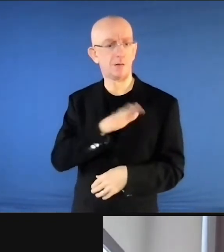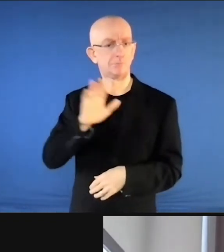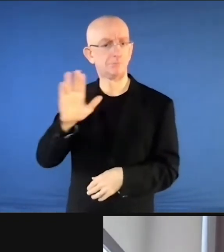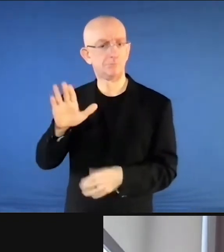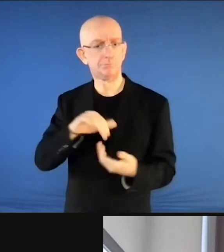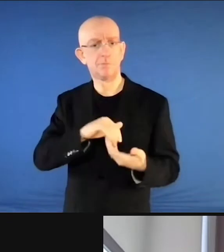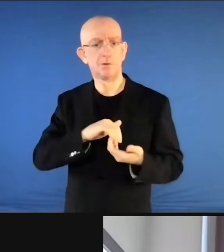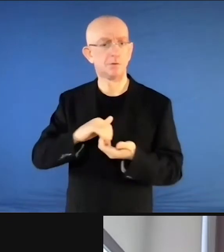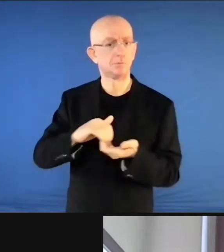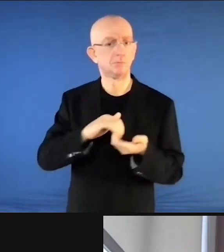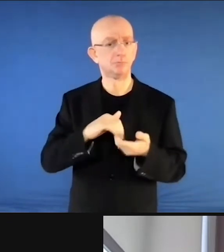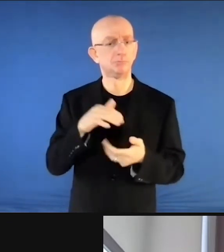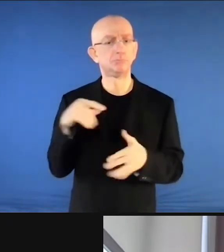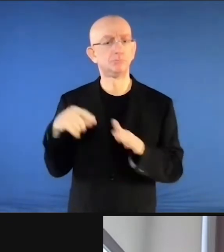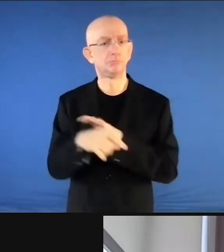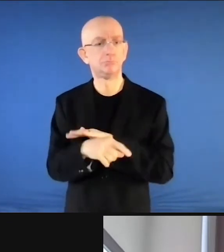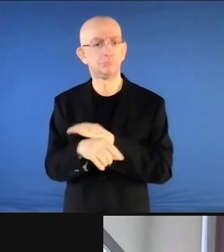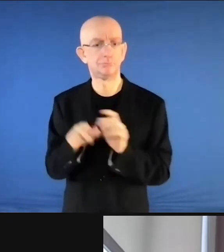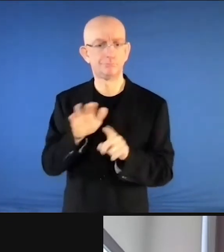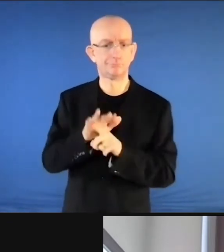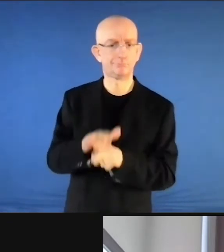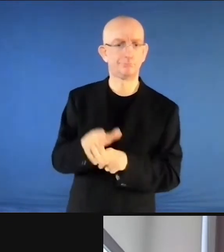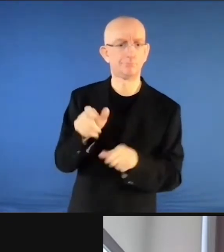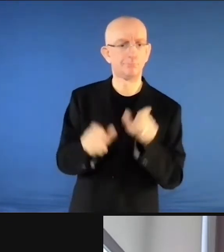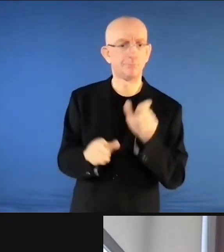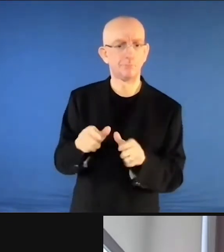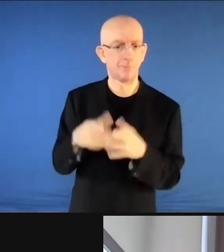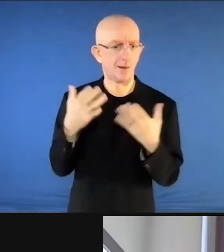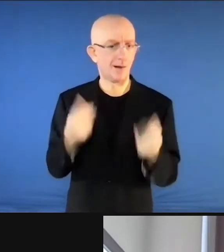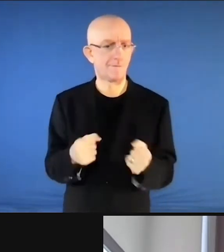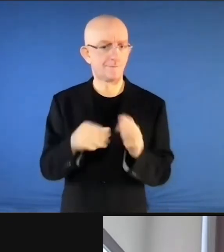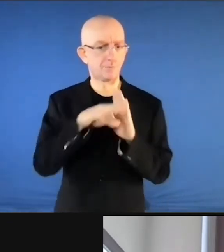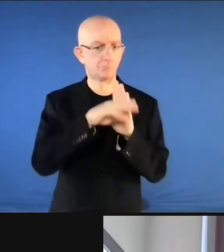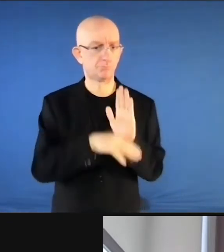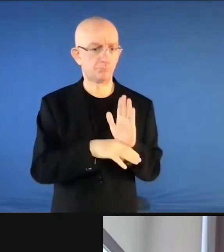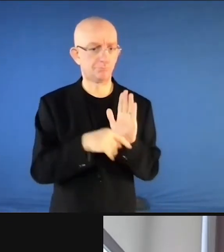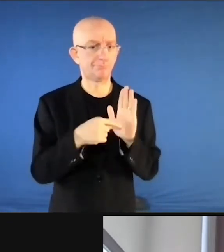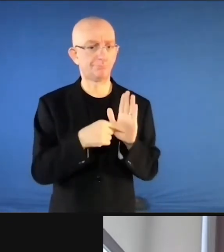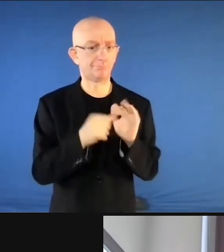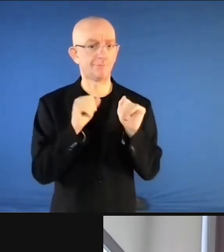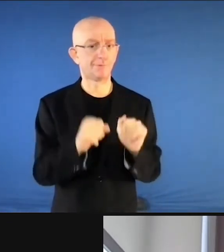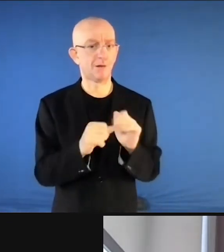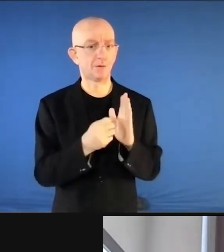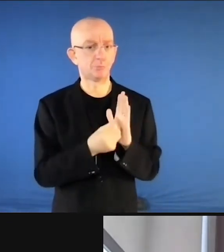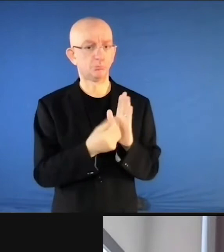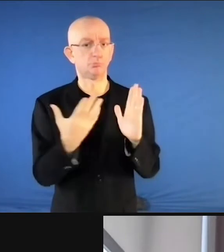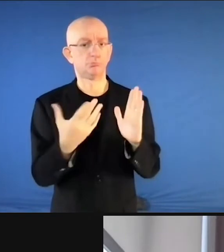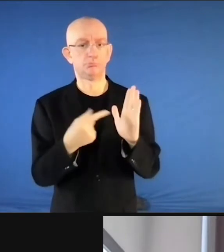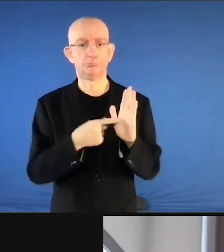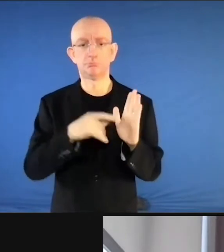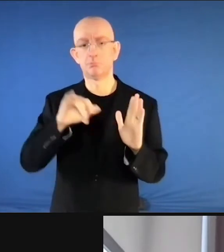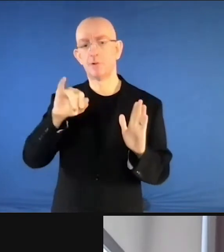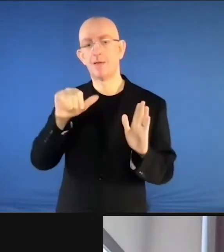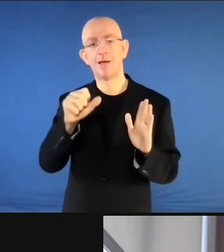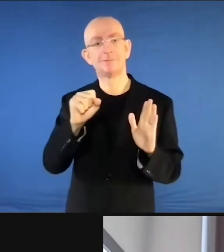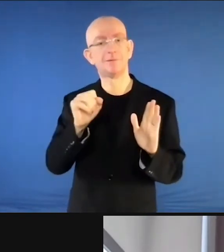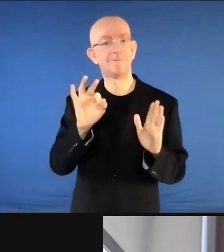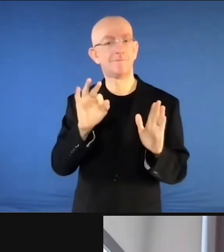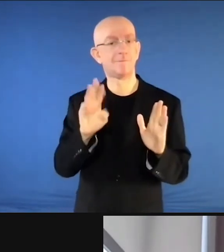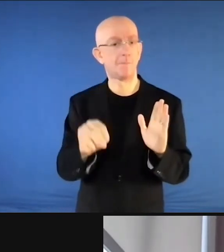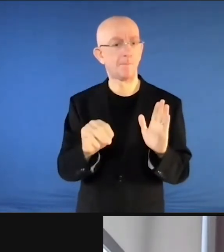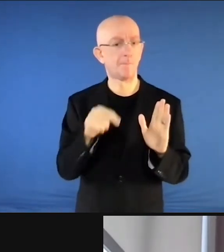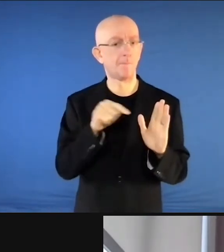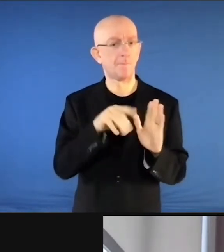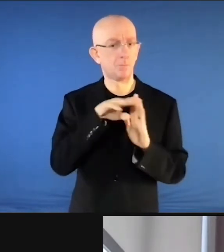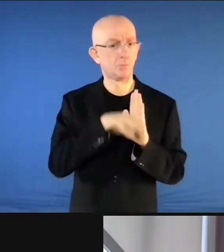of Ethics. What was it that you found missing in existing codes of research ethics that needed to be directly addressed? Over